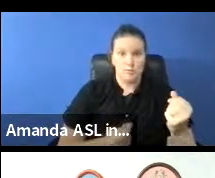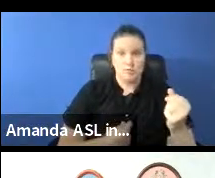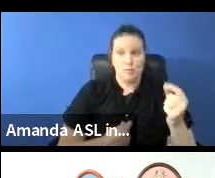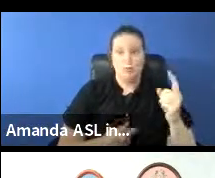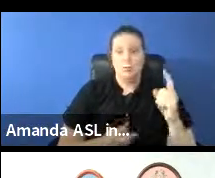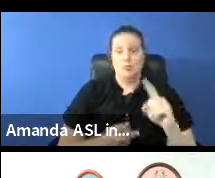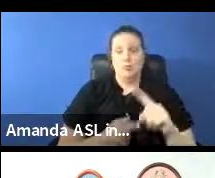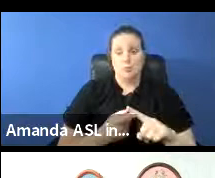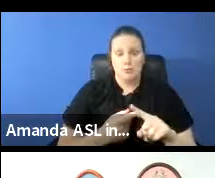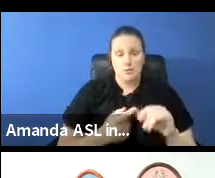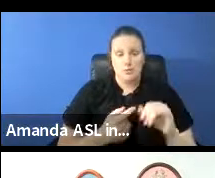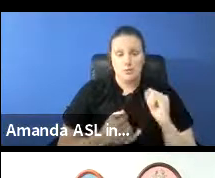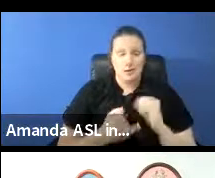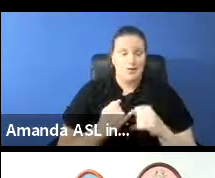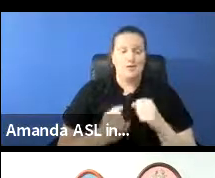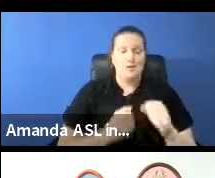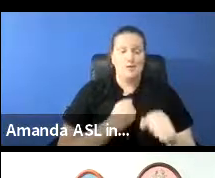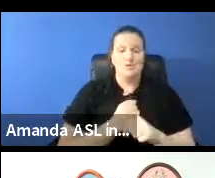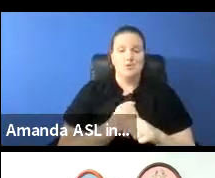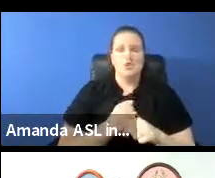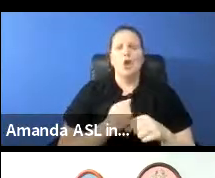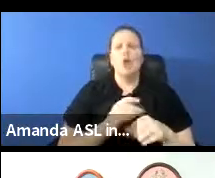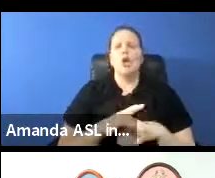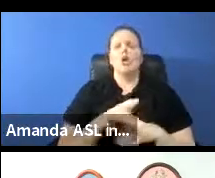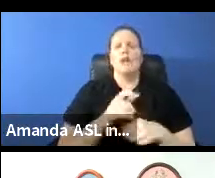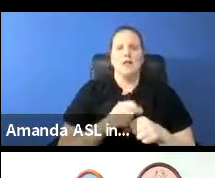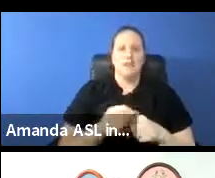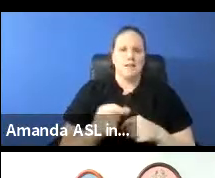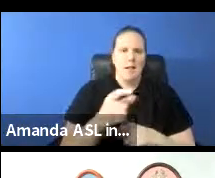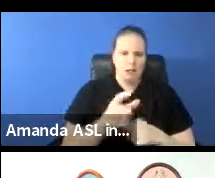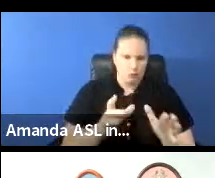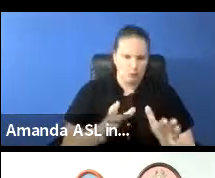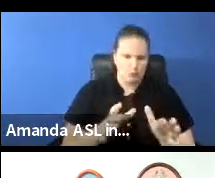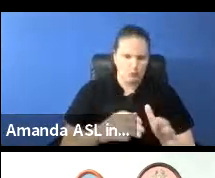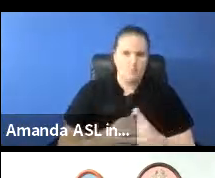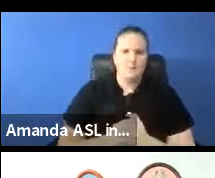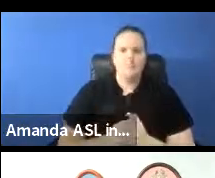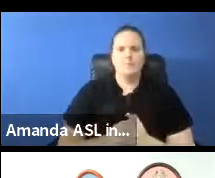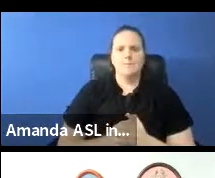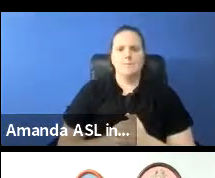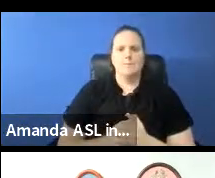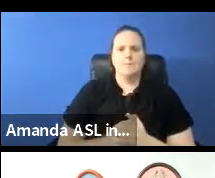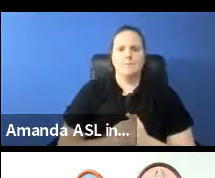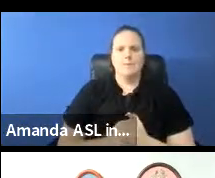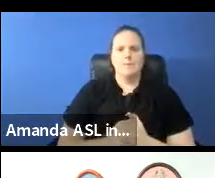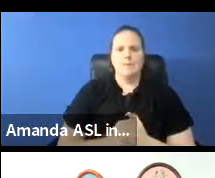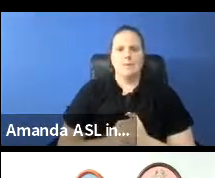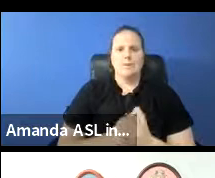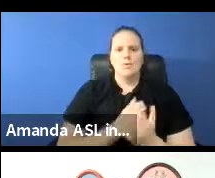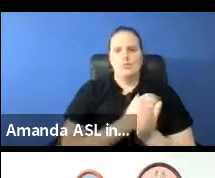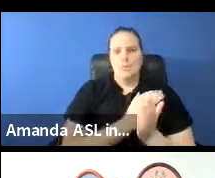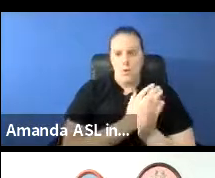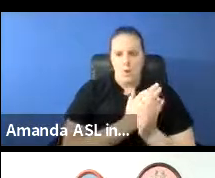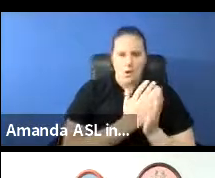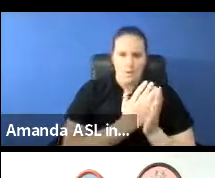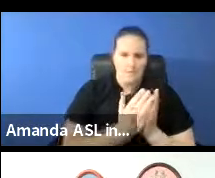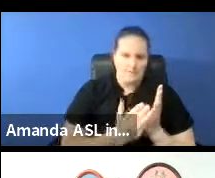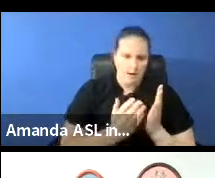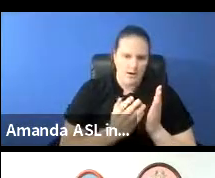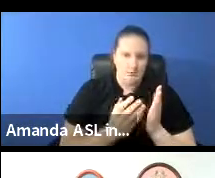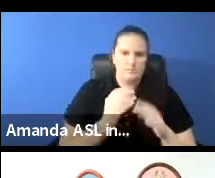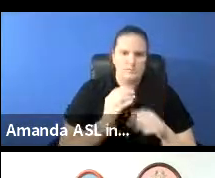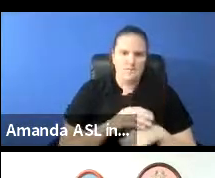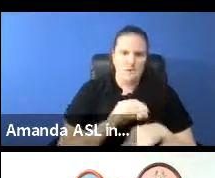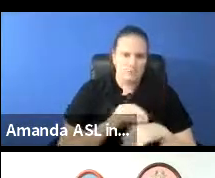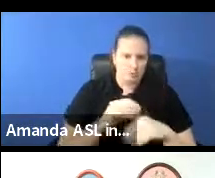the end of this year, early next year, and having taking it through all of our advisory